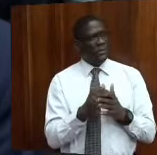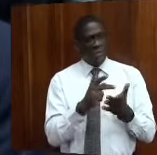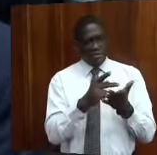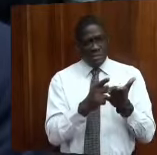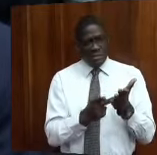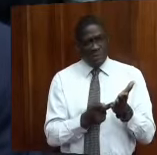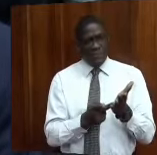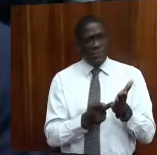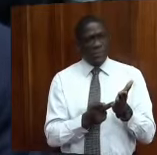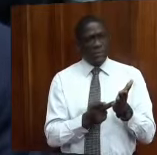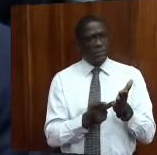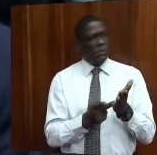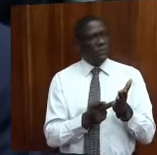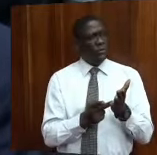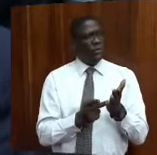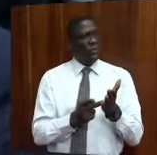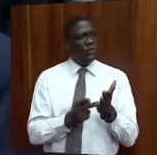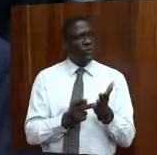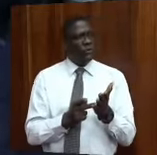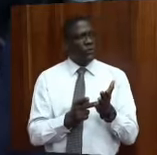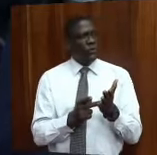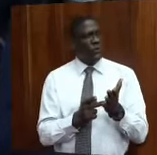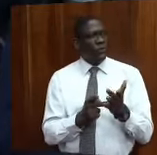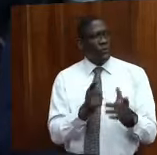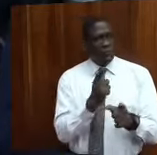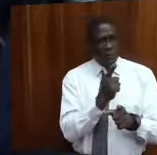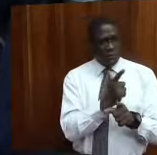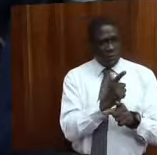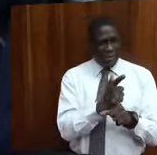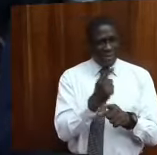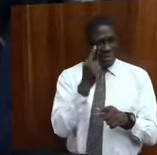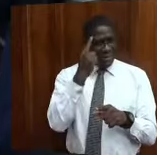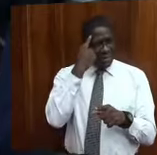of social democratic philosophy of the St. Lucia Labour Party.